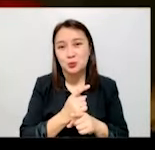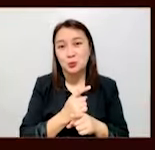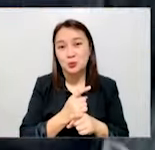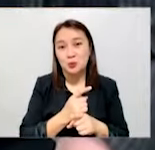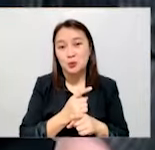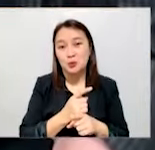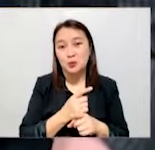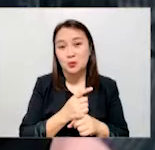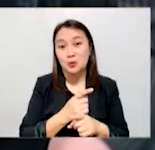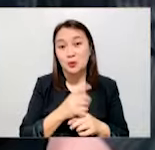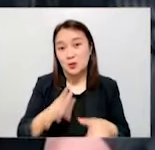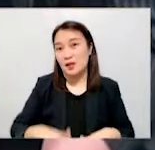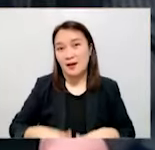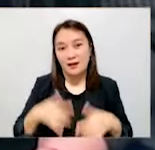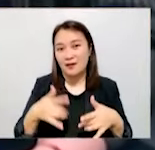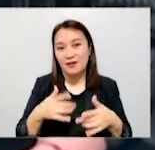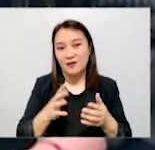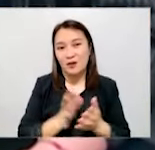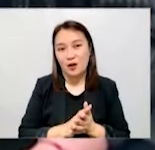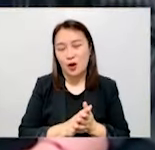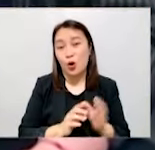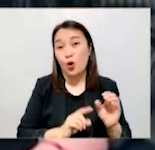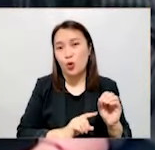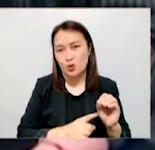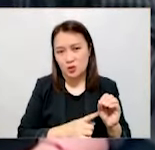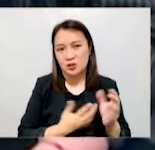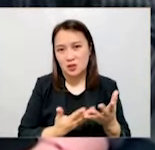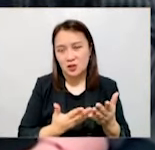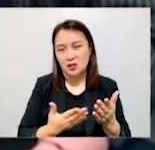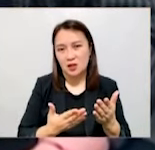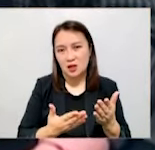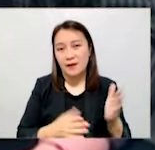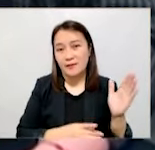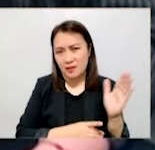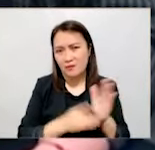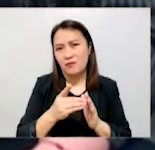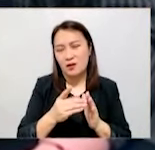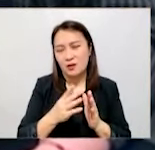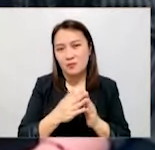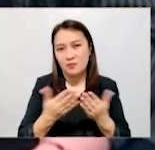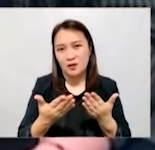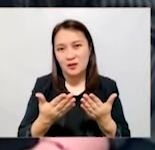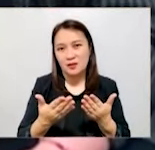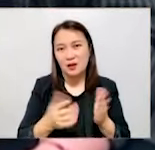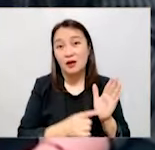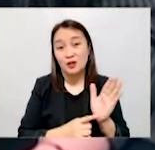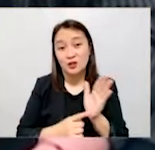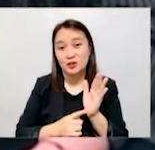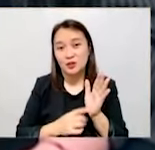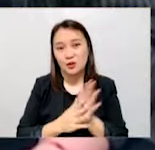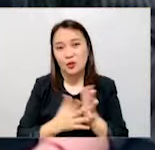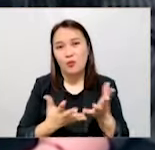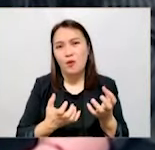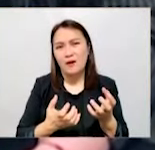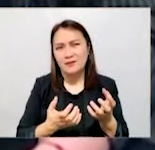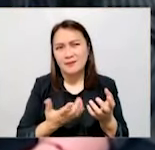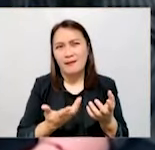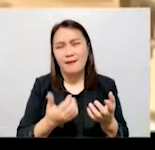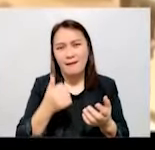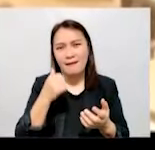casting. When we were originally developing the show, we knew we wanted the girls to be a super